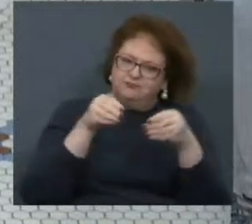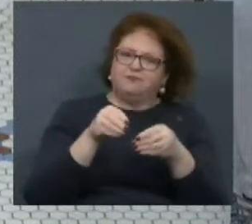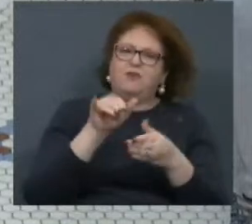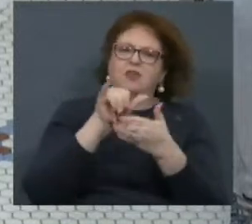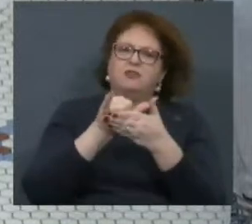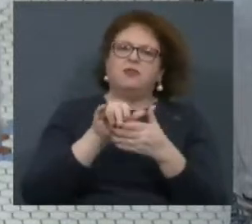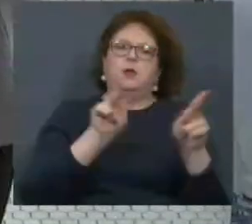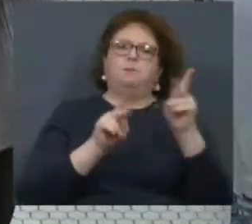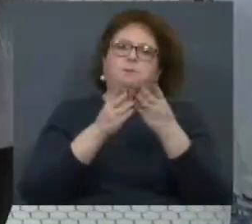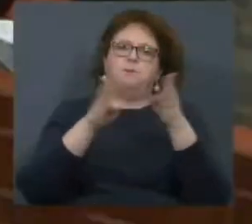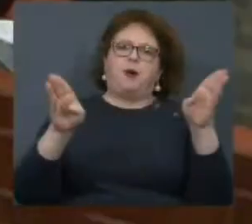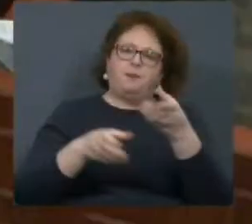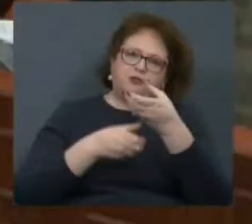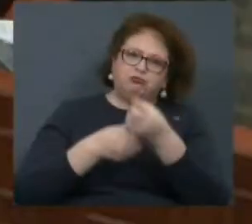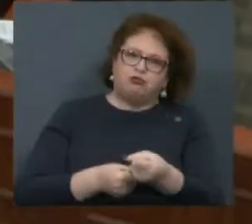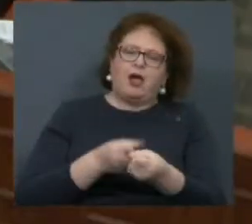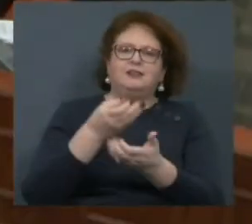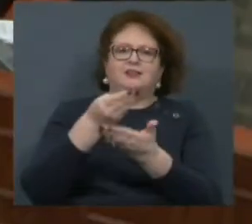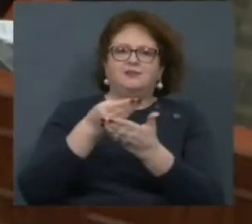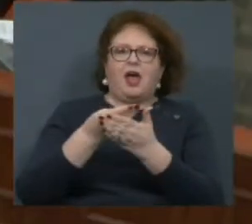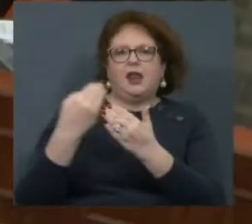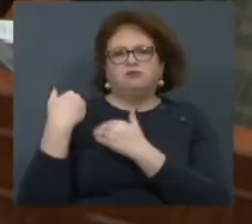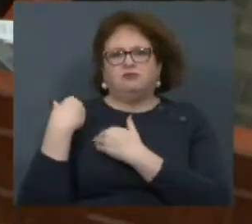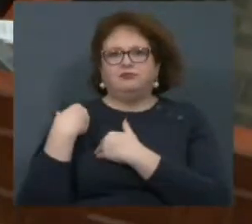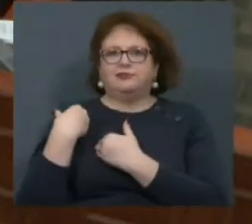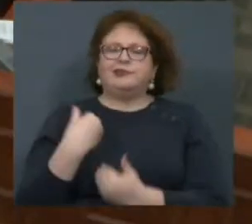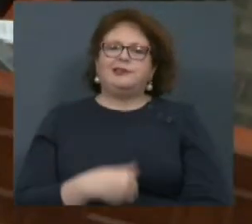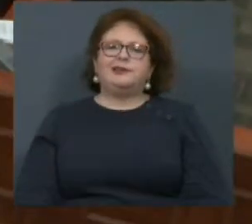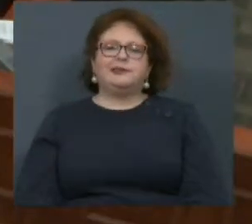Thank you. Thank you so much.